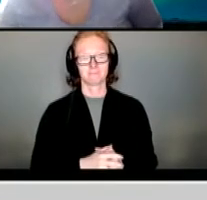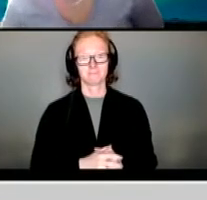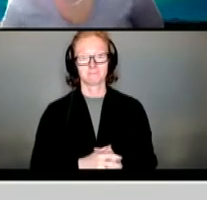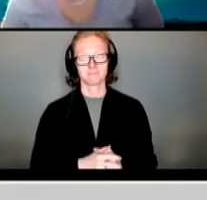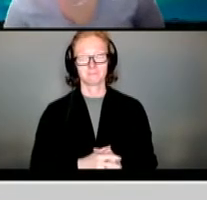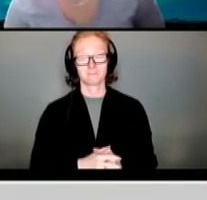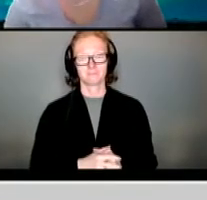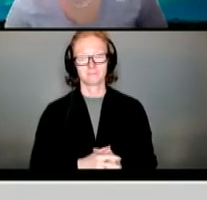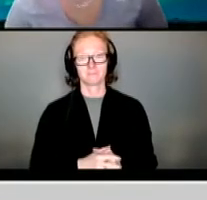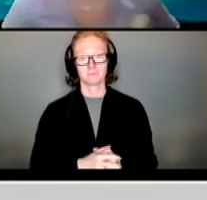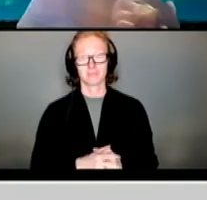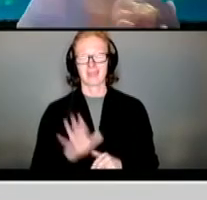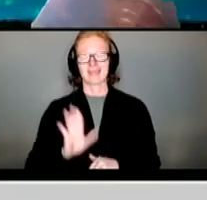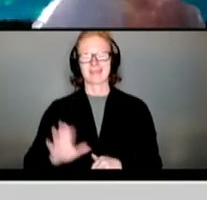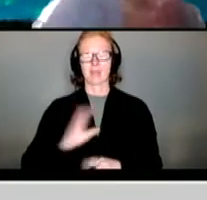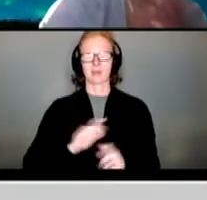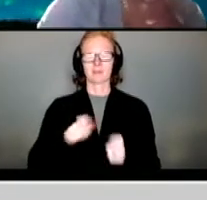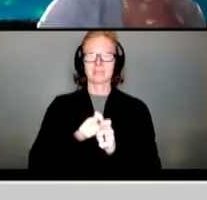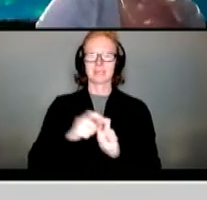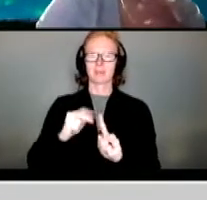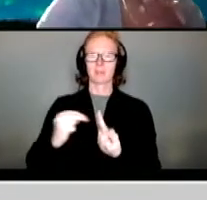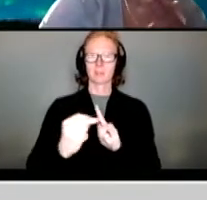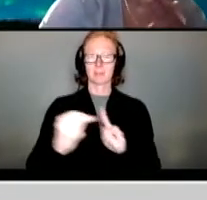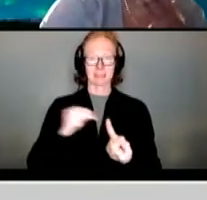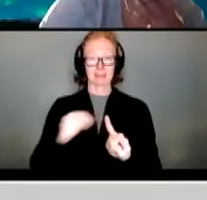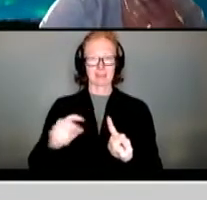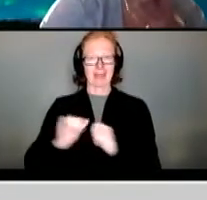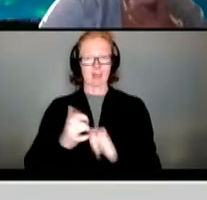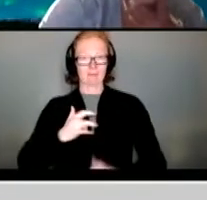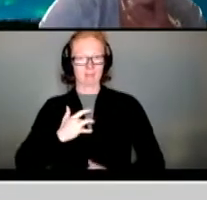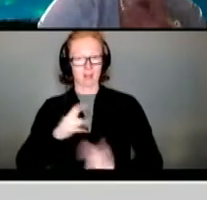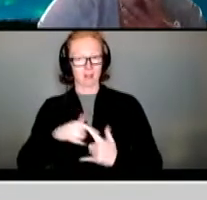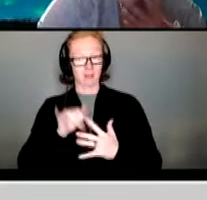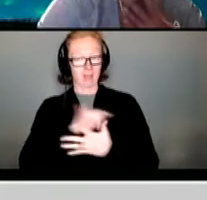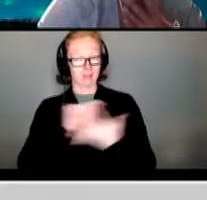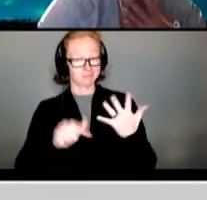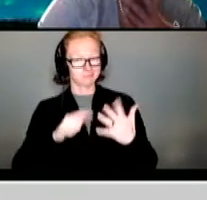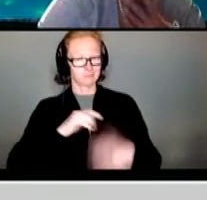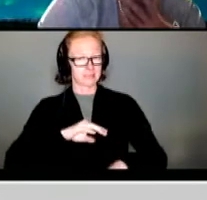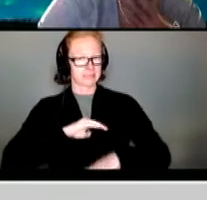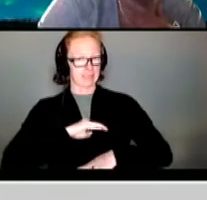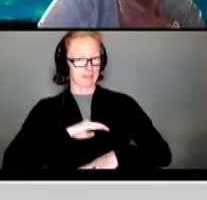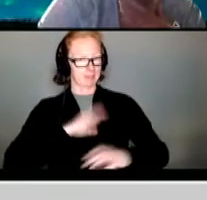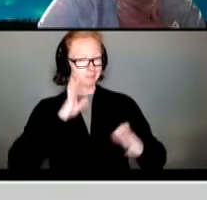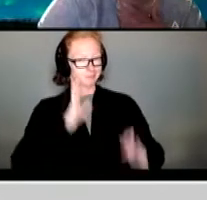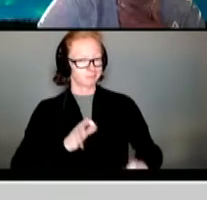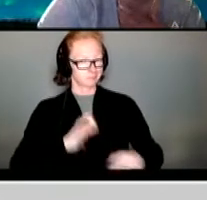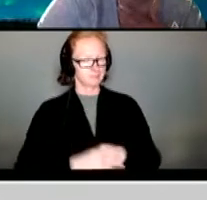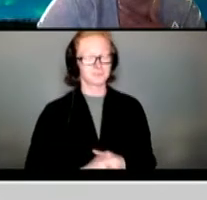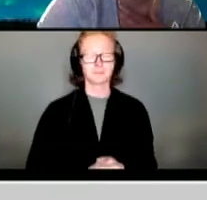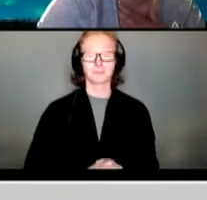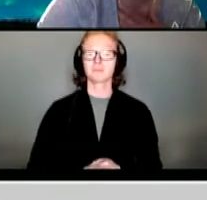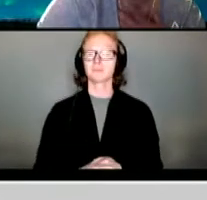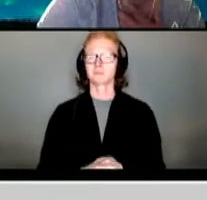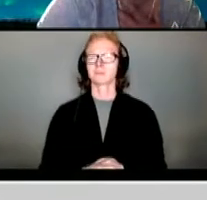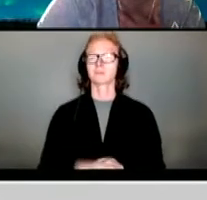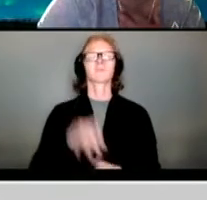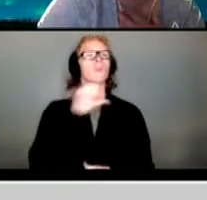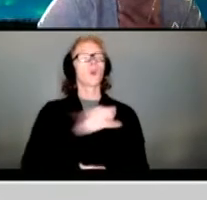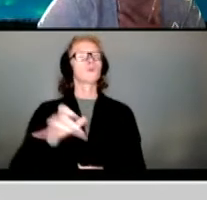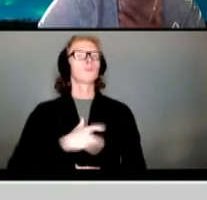their perspective or their status on the Settlement and Policy Committee. And I think it's really